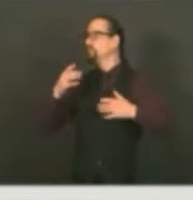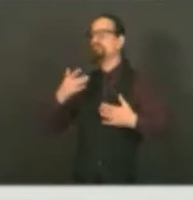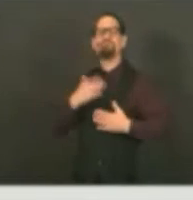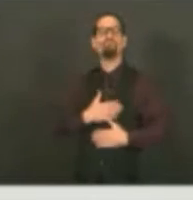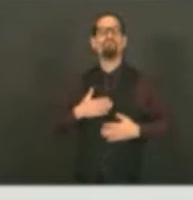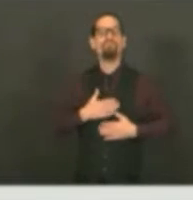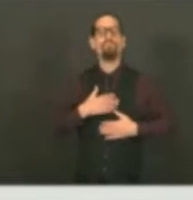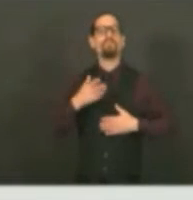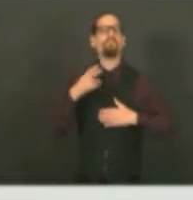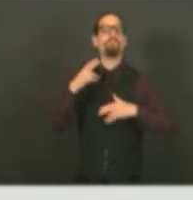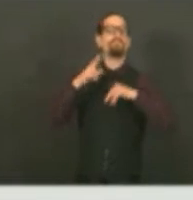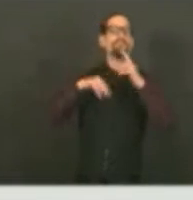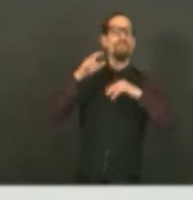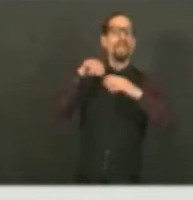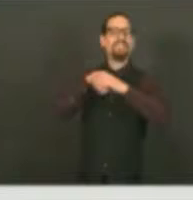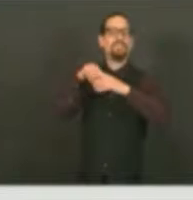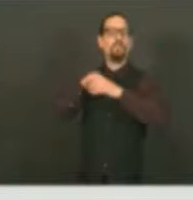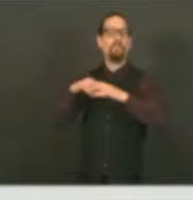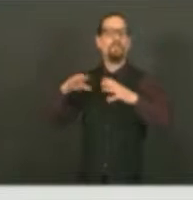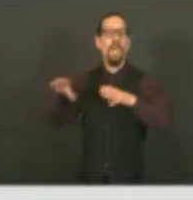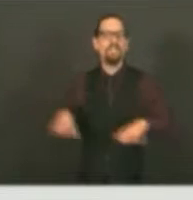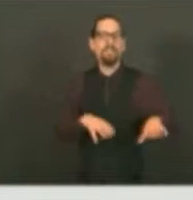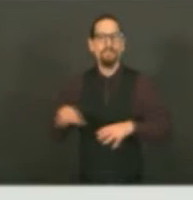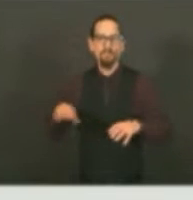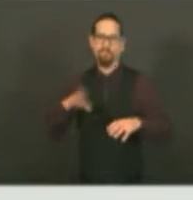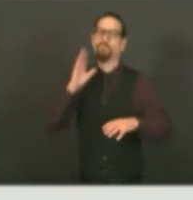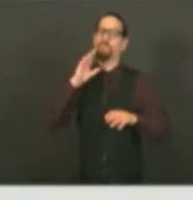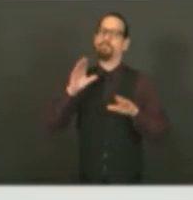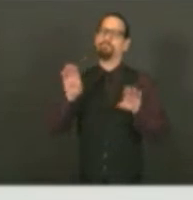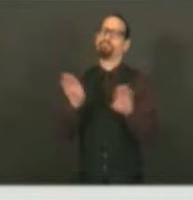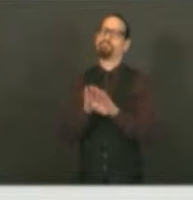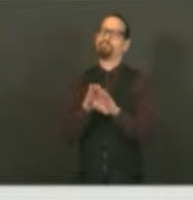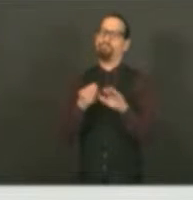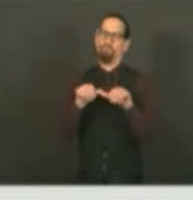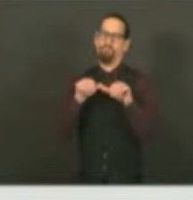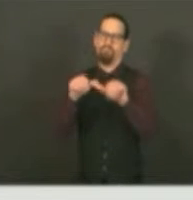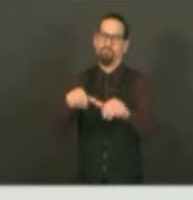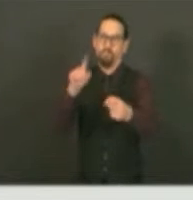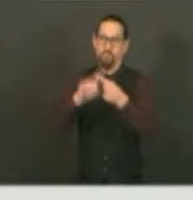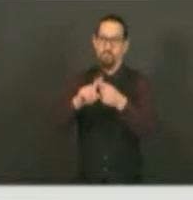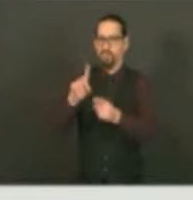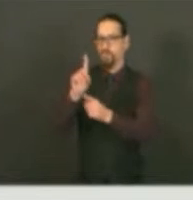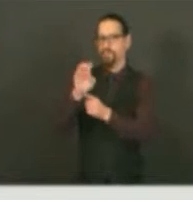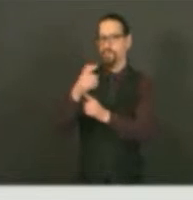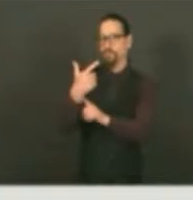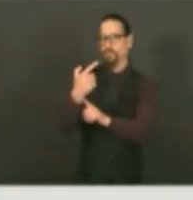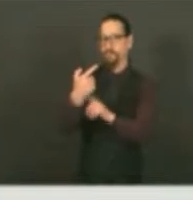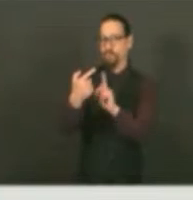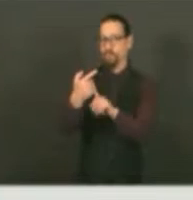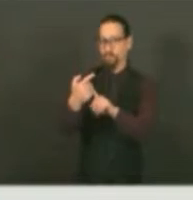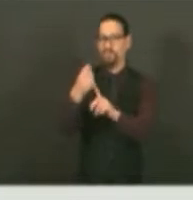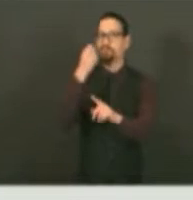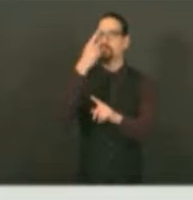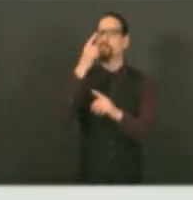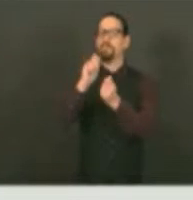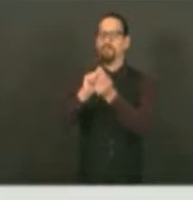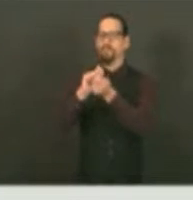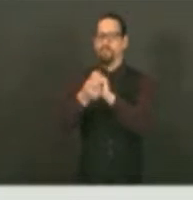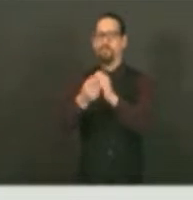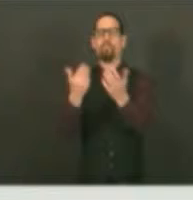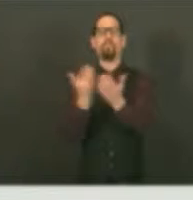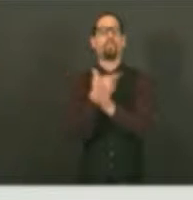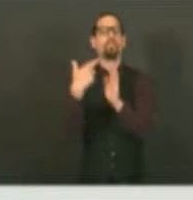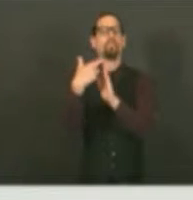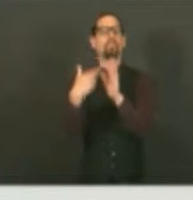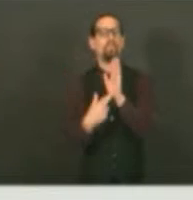December 21st, but with new restrictions. So for all of you who are struggling that you can't go to